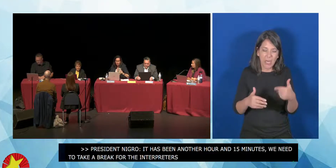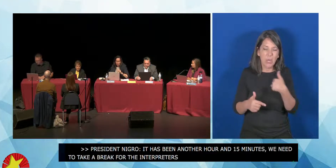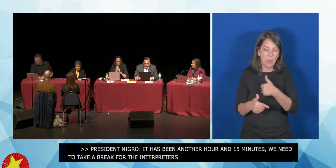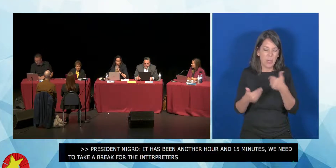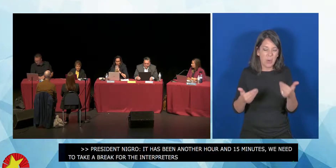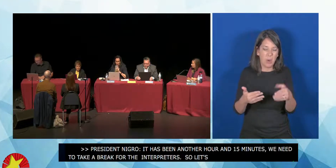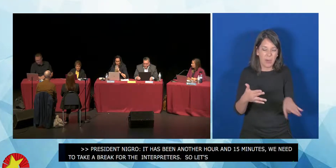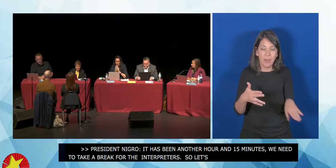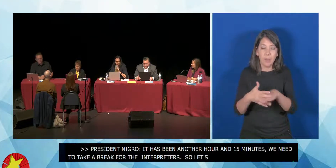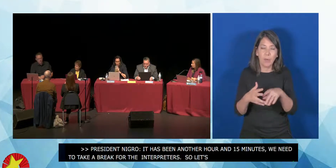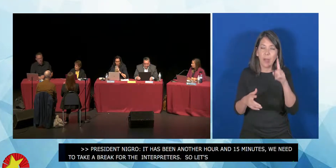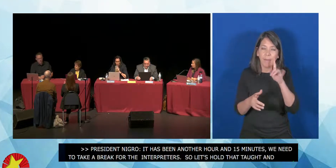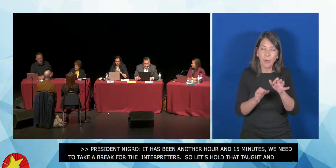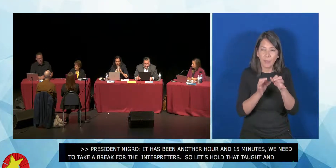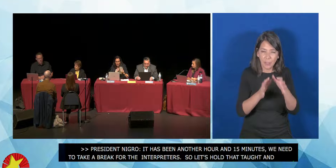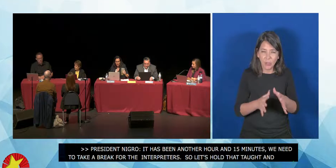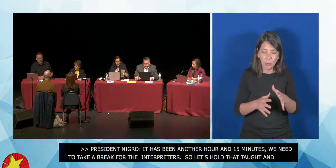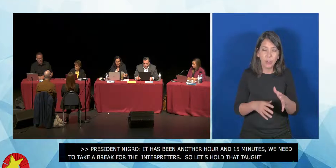at